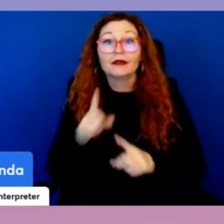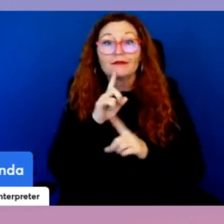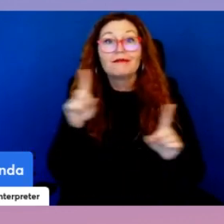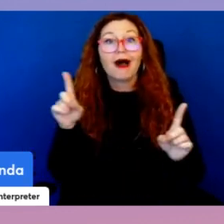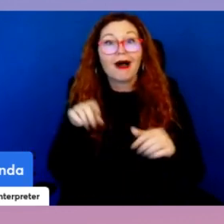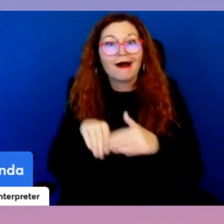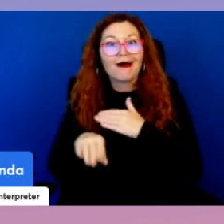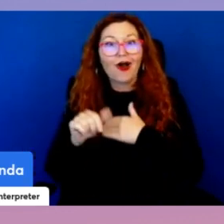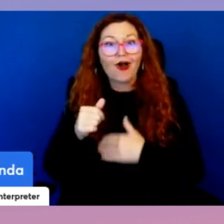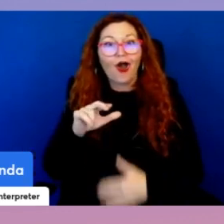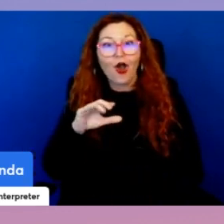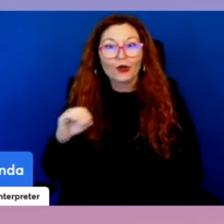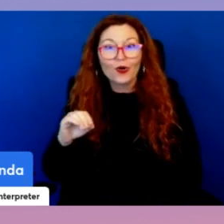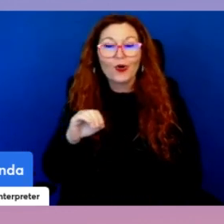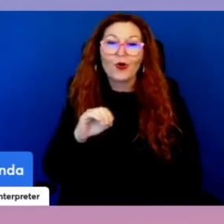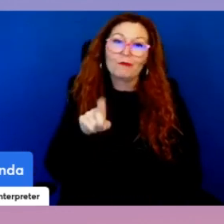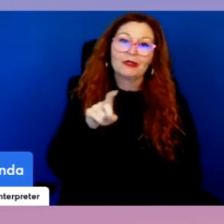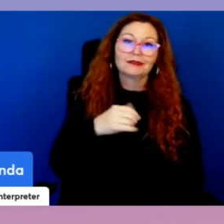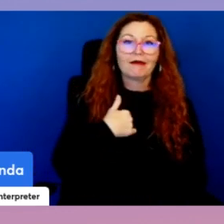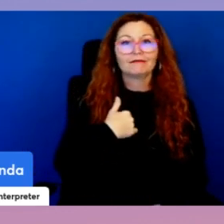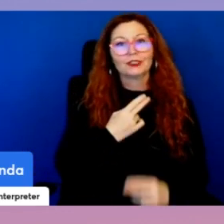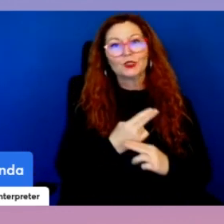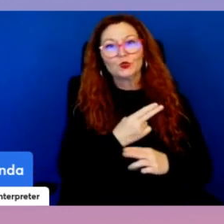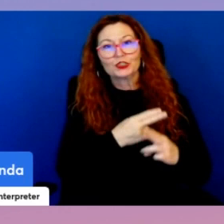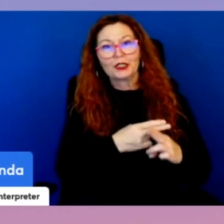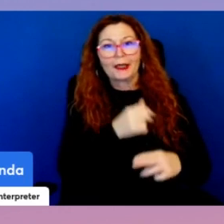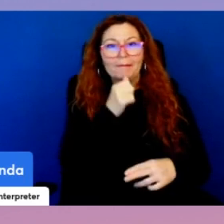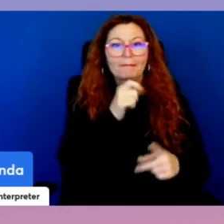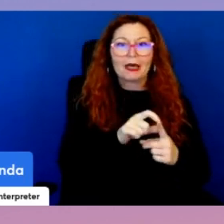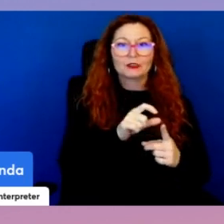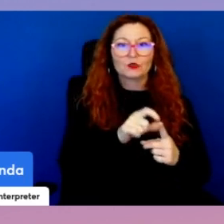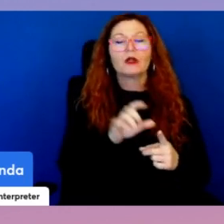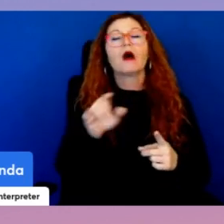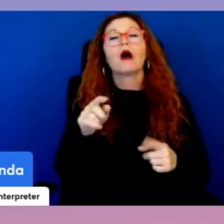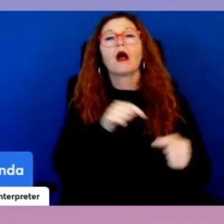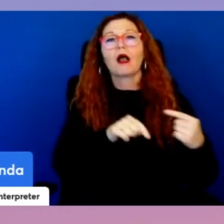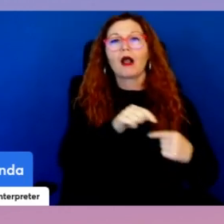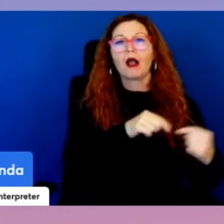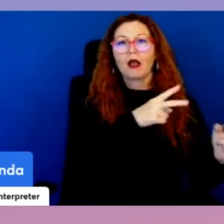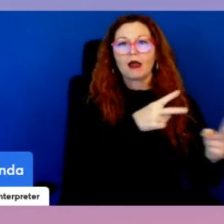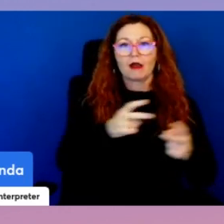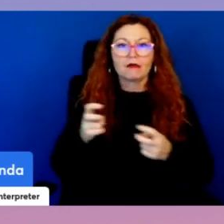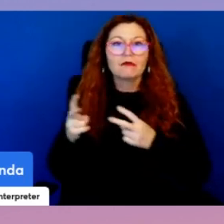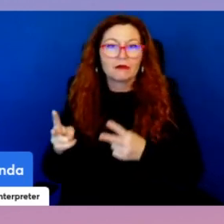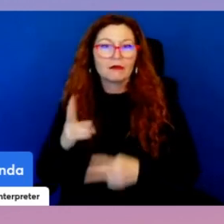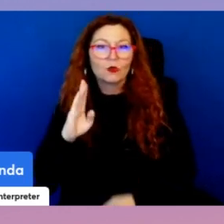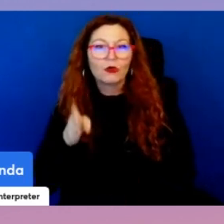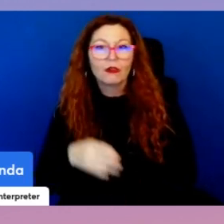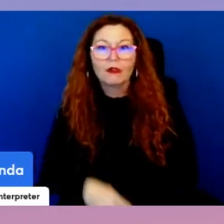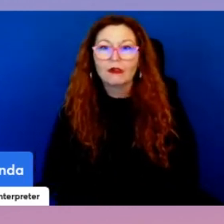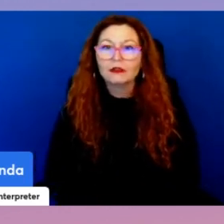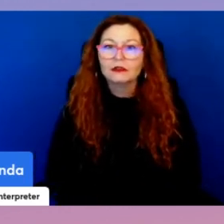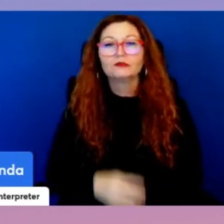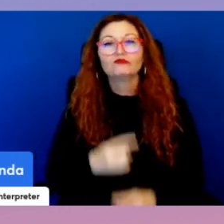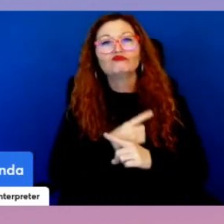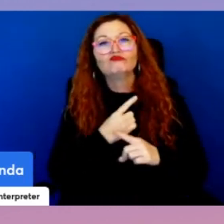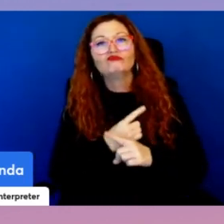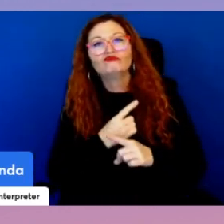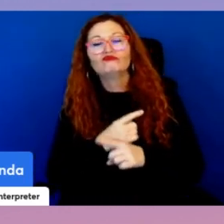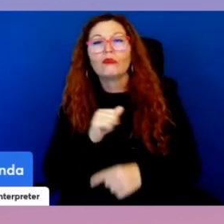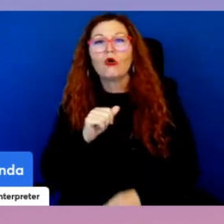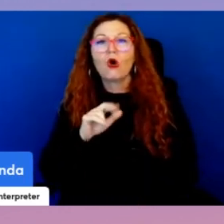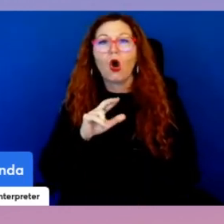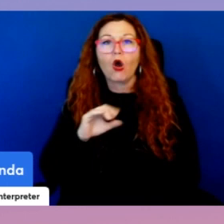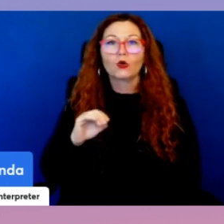ArgoCD. We just need our username and password. So let's go ahead and grab that. By default, ArgoCD puts